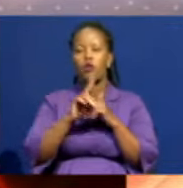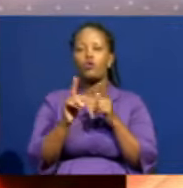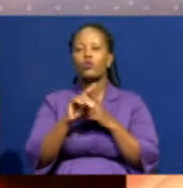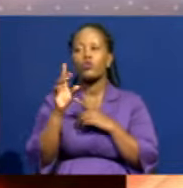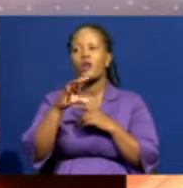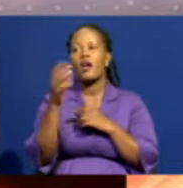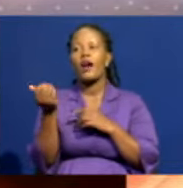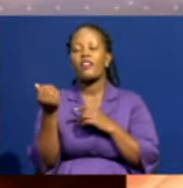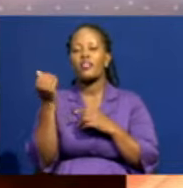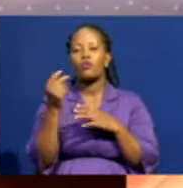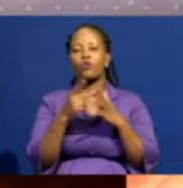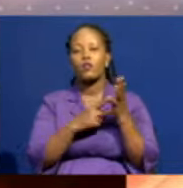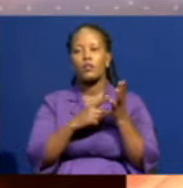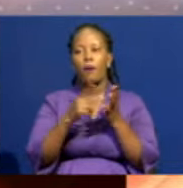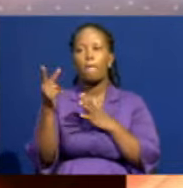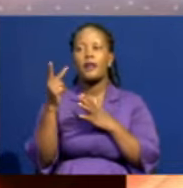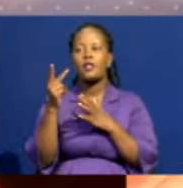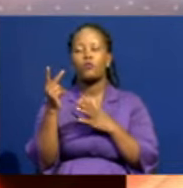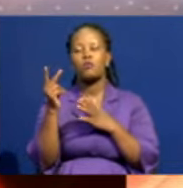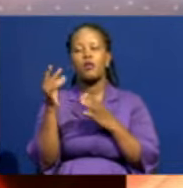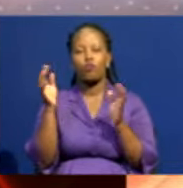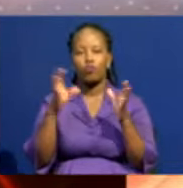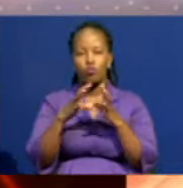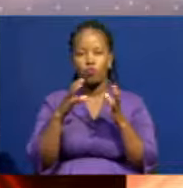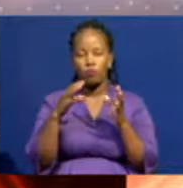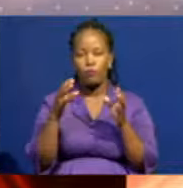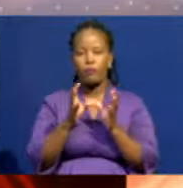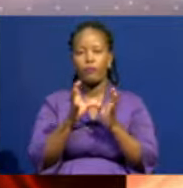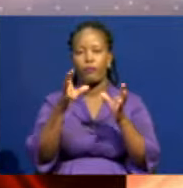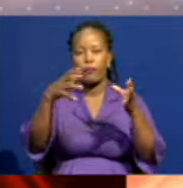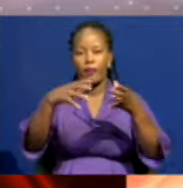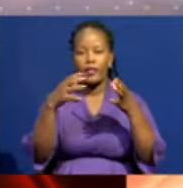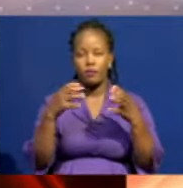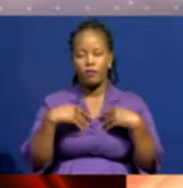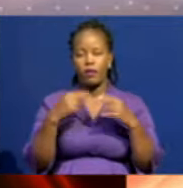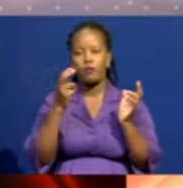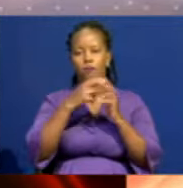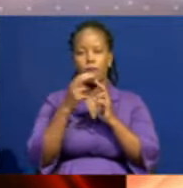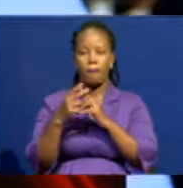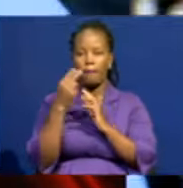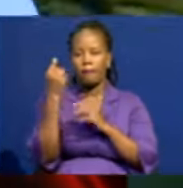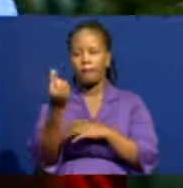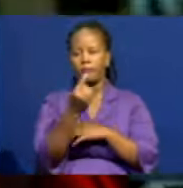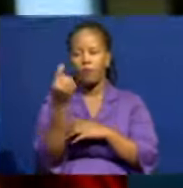4 billion shillings was paid to Barcelona Architects Limited for consultancy services alone.